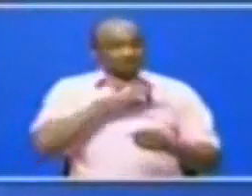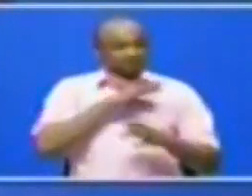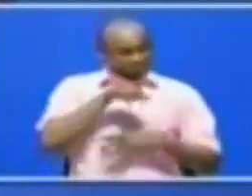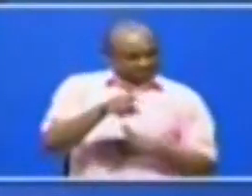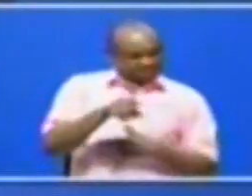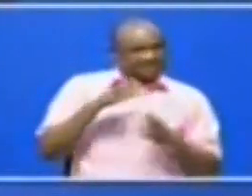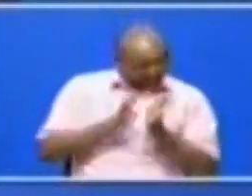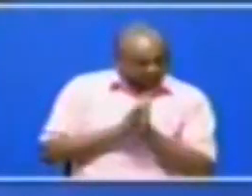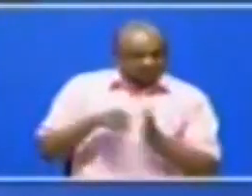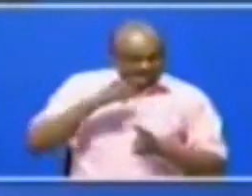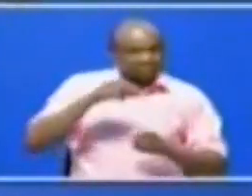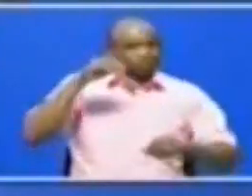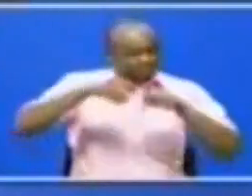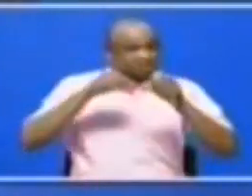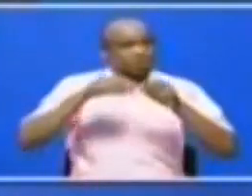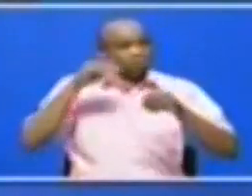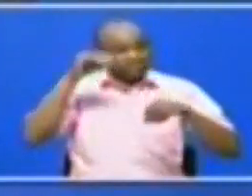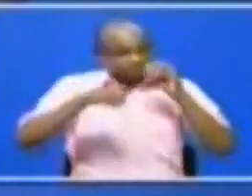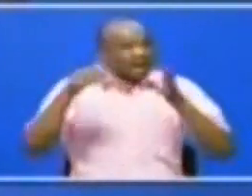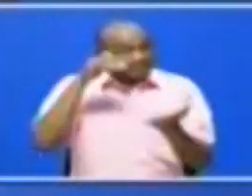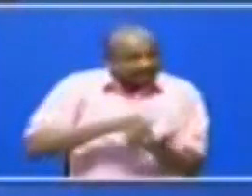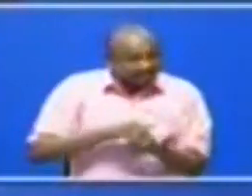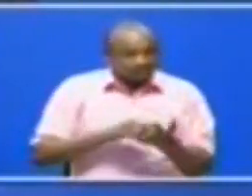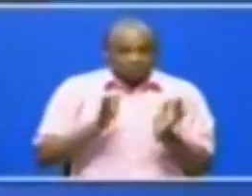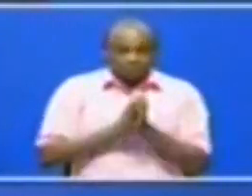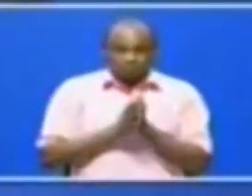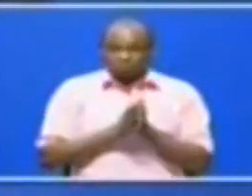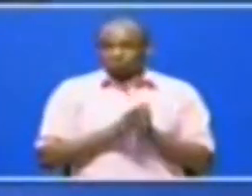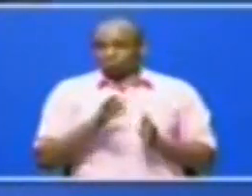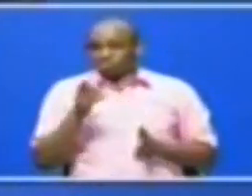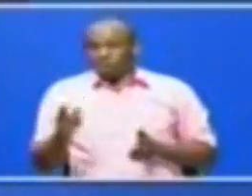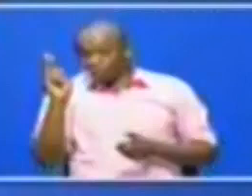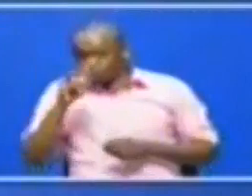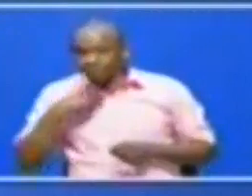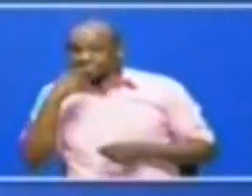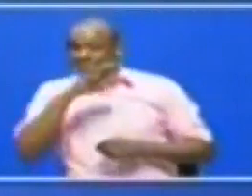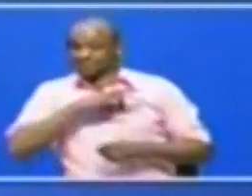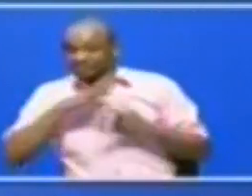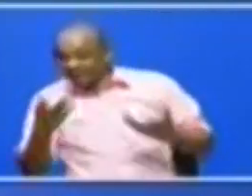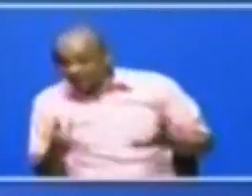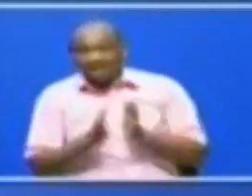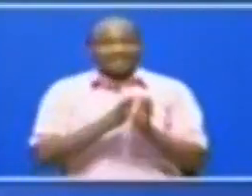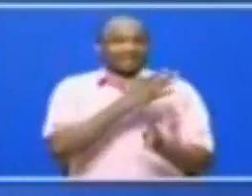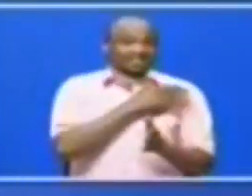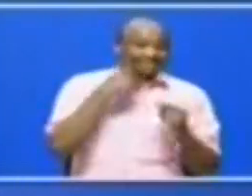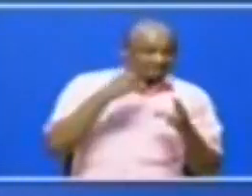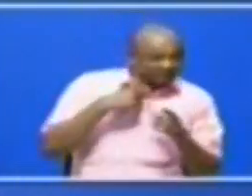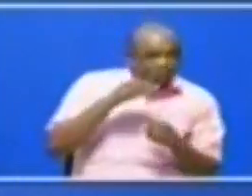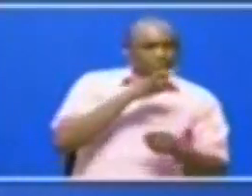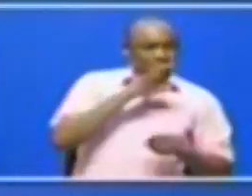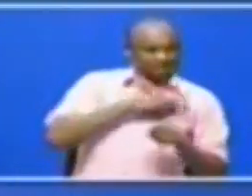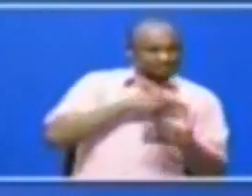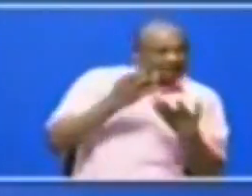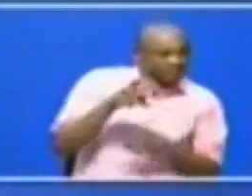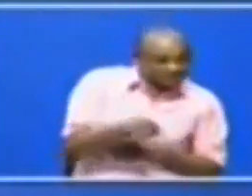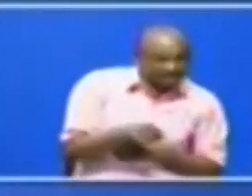take that ruling and turn it into an advantage for Uhuru Muigai Kenyatta? How do we take it and turn it into an advantage for Raila Amolo Odinga?